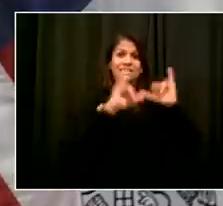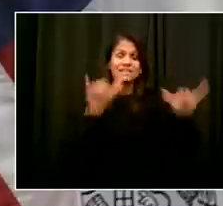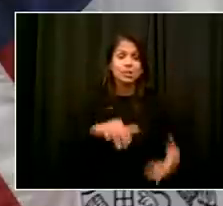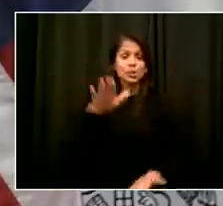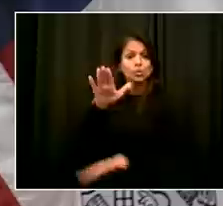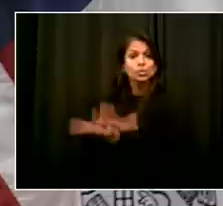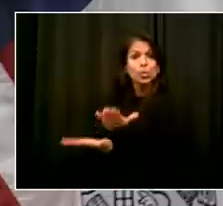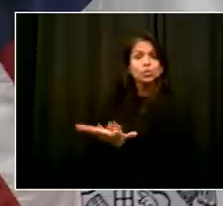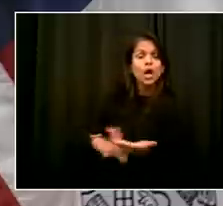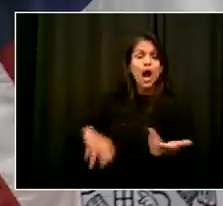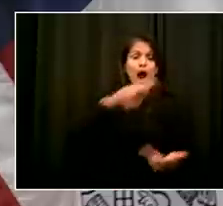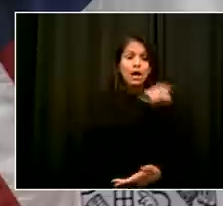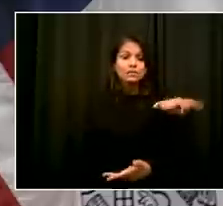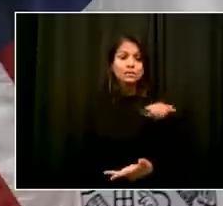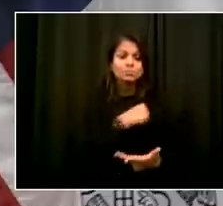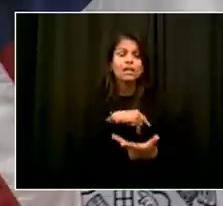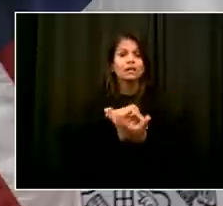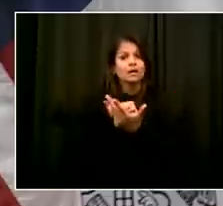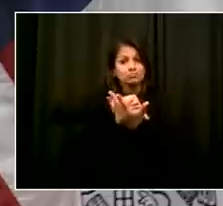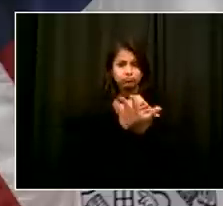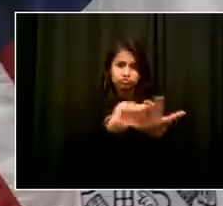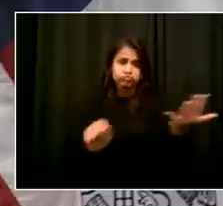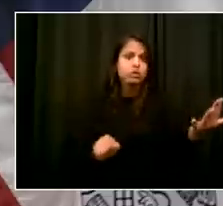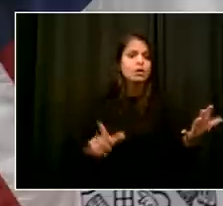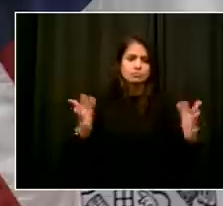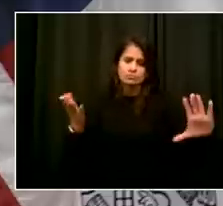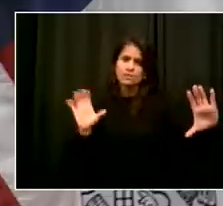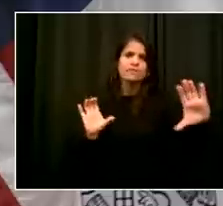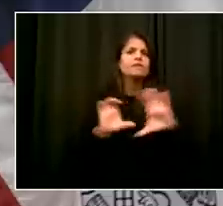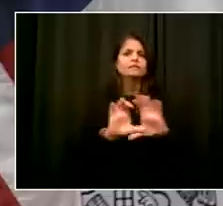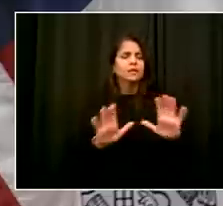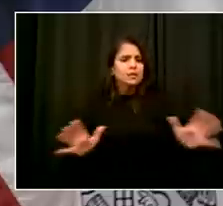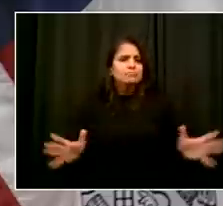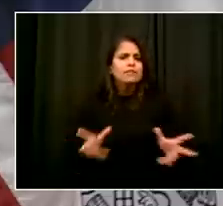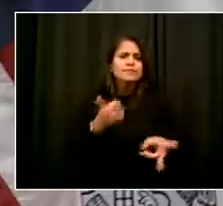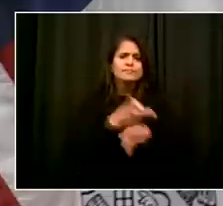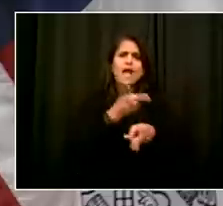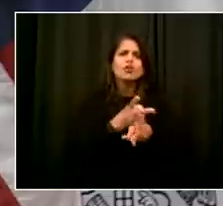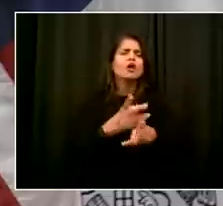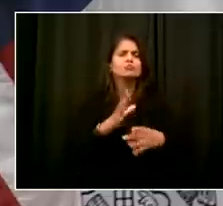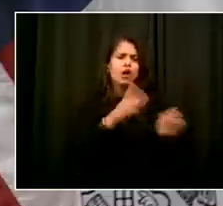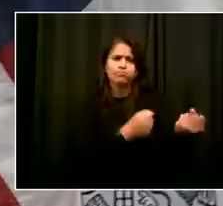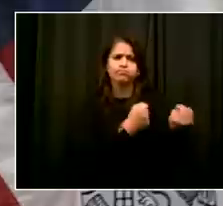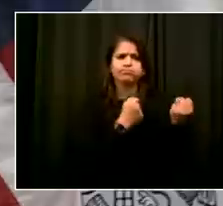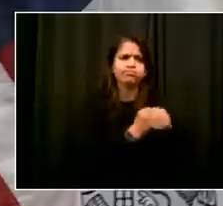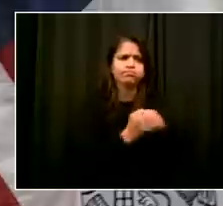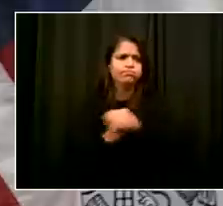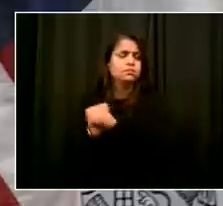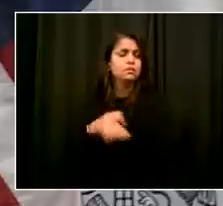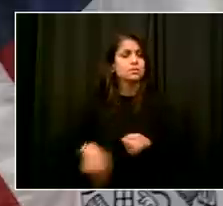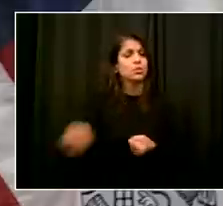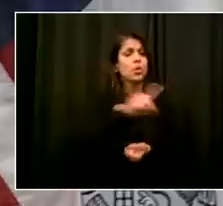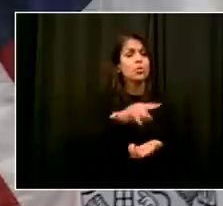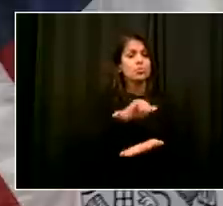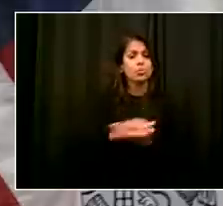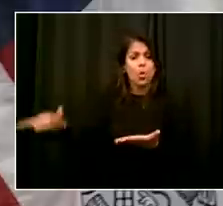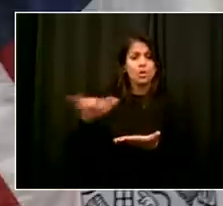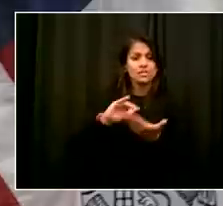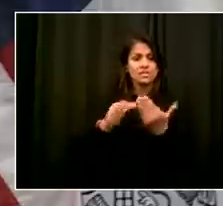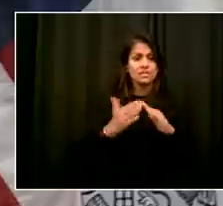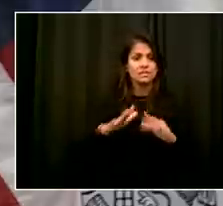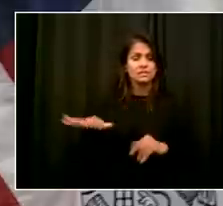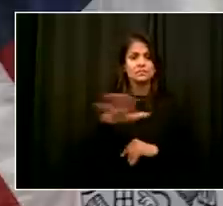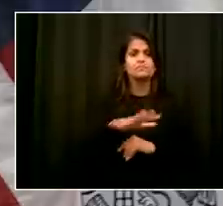about yesterday. All of these investments have helped us to survive and now fight back